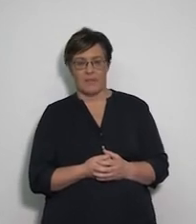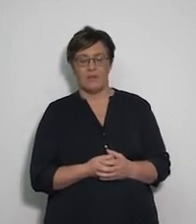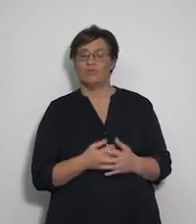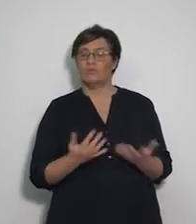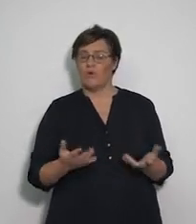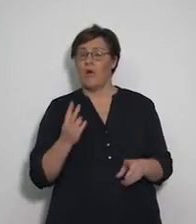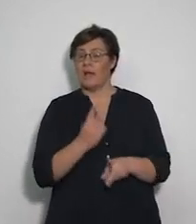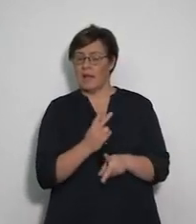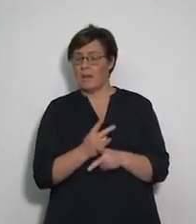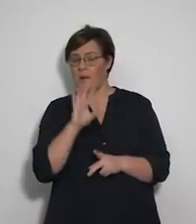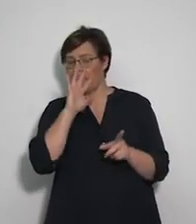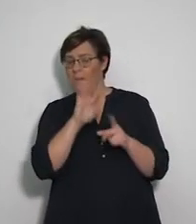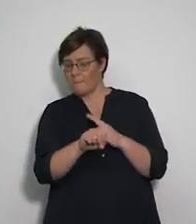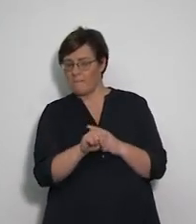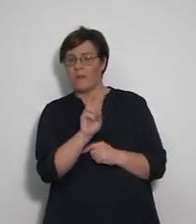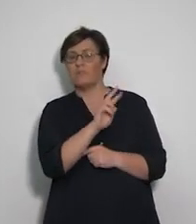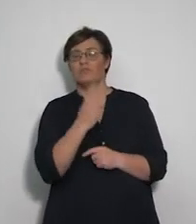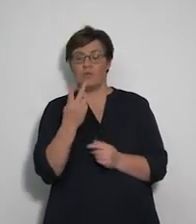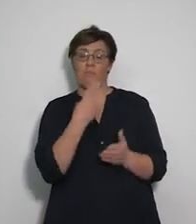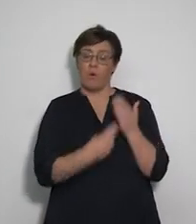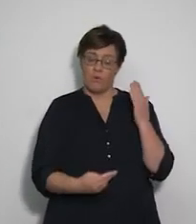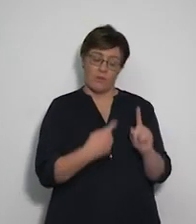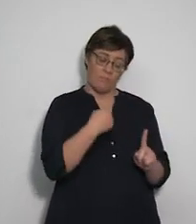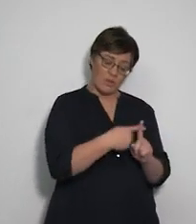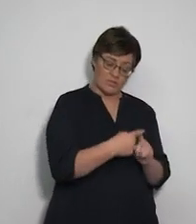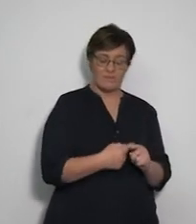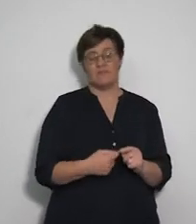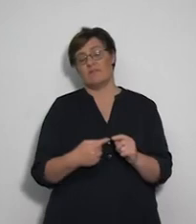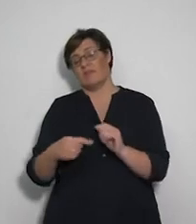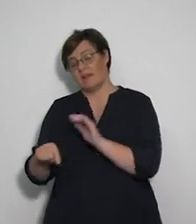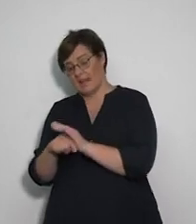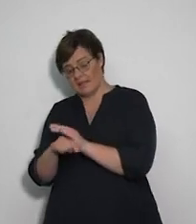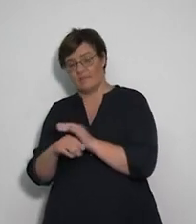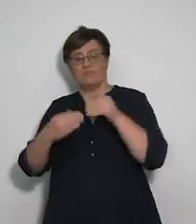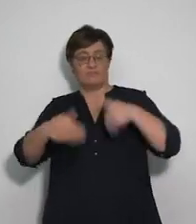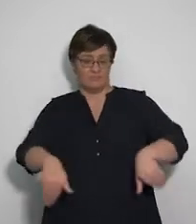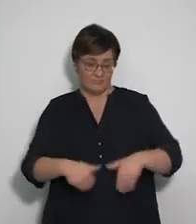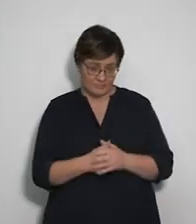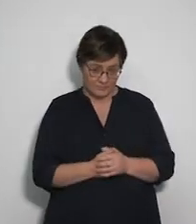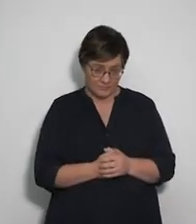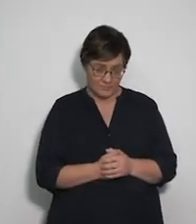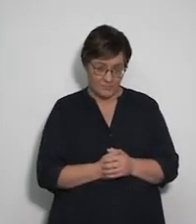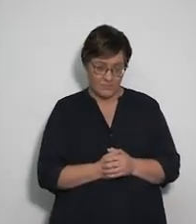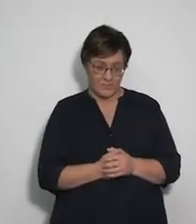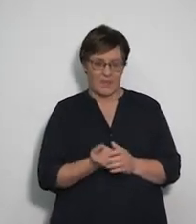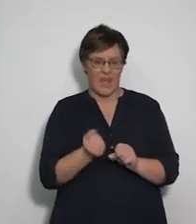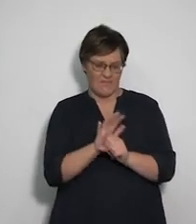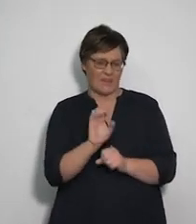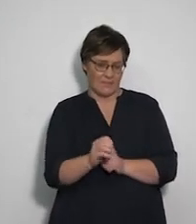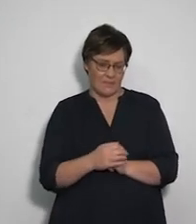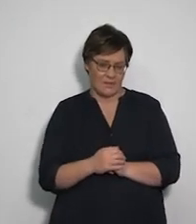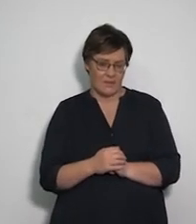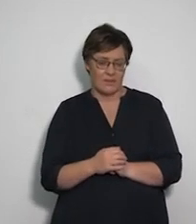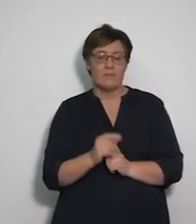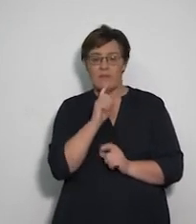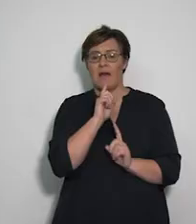HIV. So again, we need to recognize that mutations have both neutral as well as harmful or beneficial effects. And that's